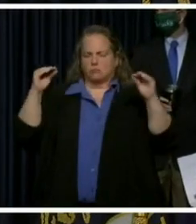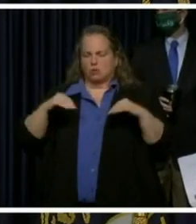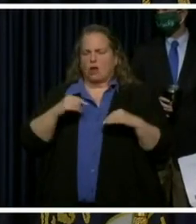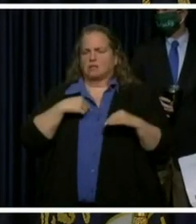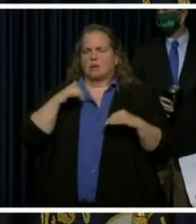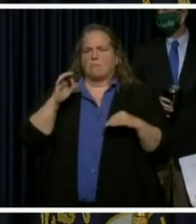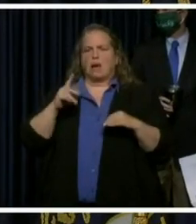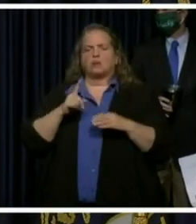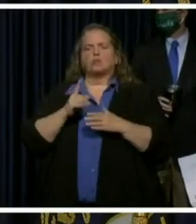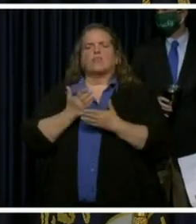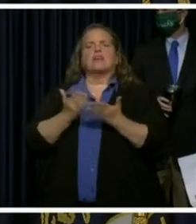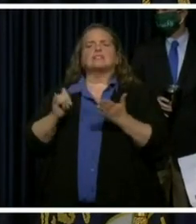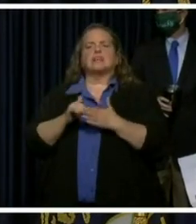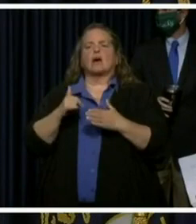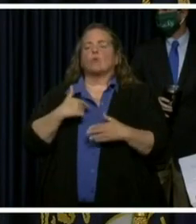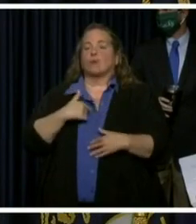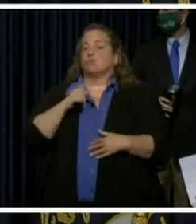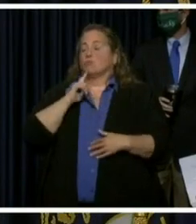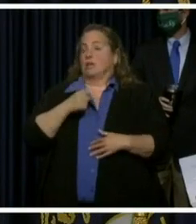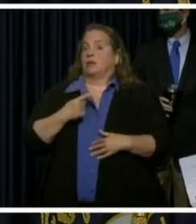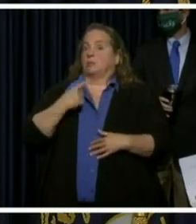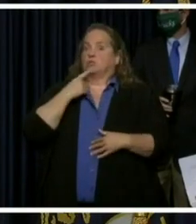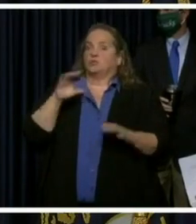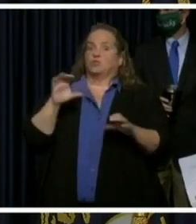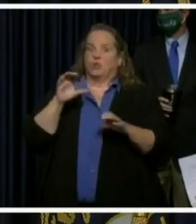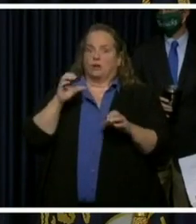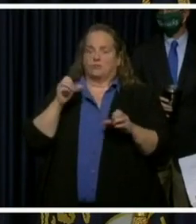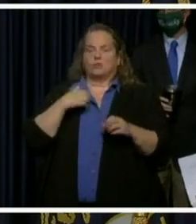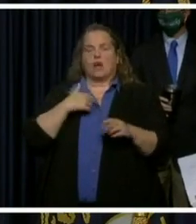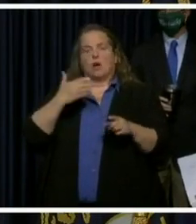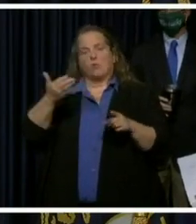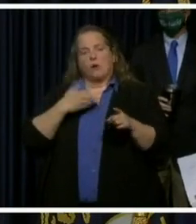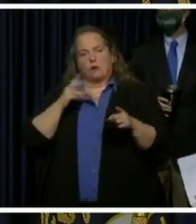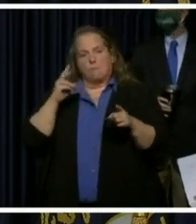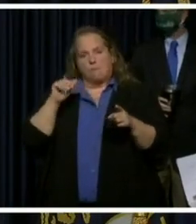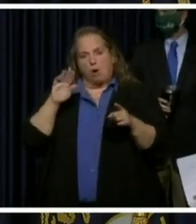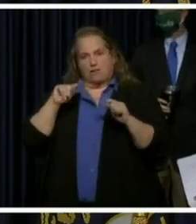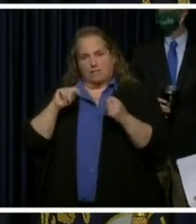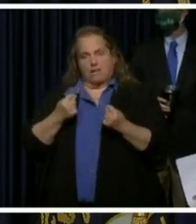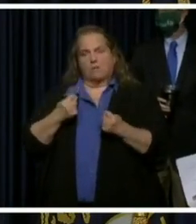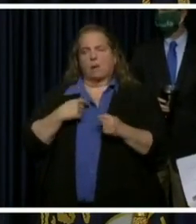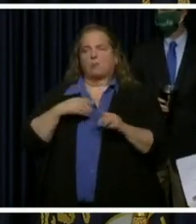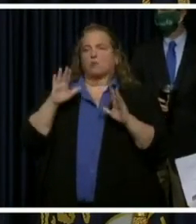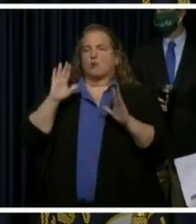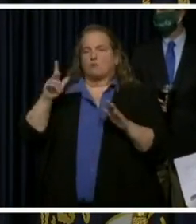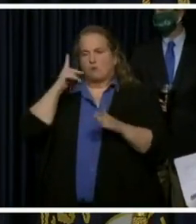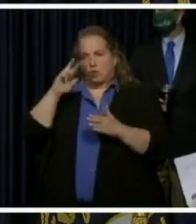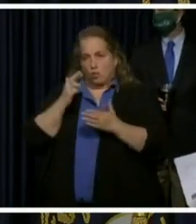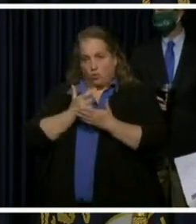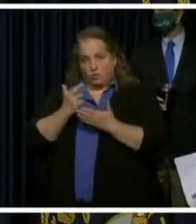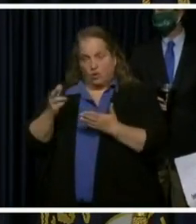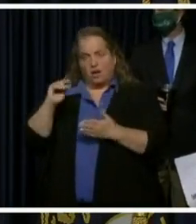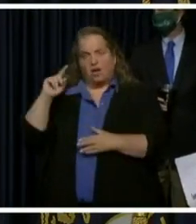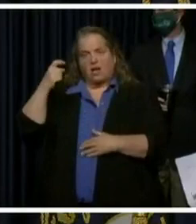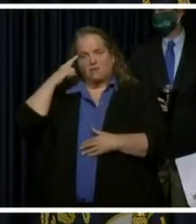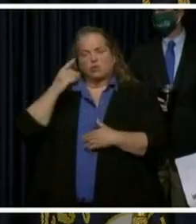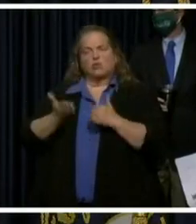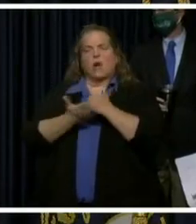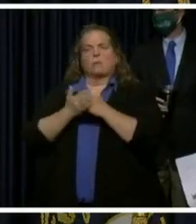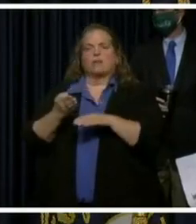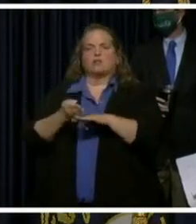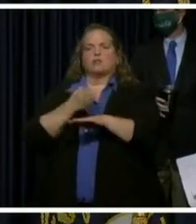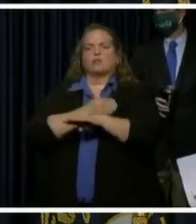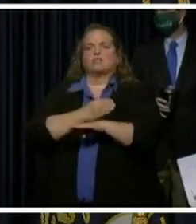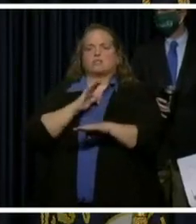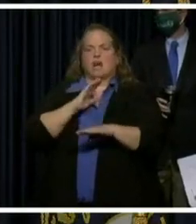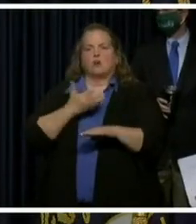we have missed doing so much in the last couple of months. So I welcome Mark to the team. I'm grateful for the resource, and thank you, Governor, for helping to increase our bench